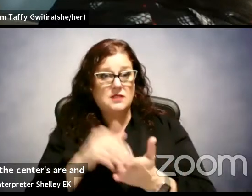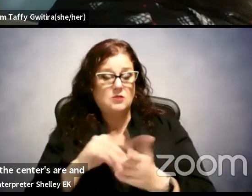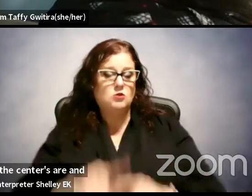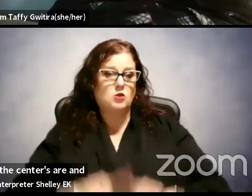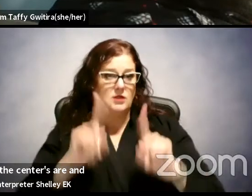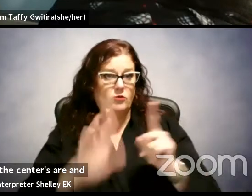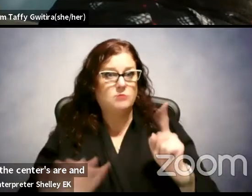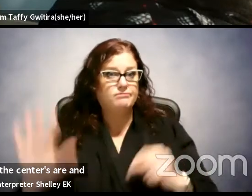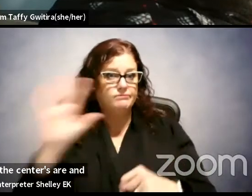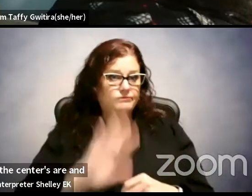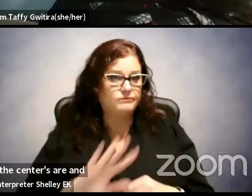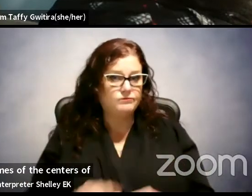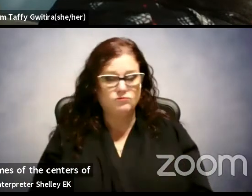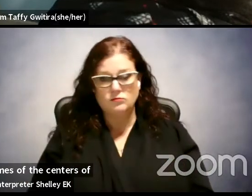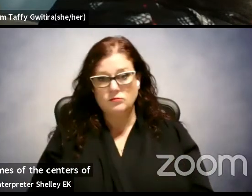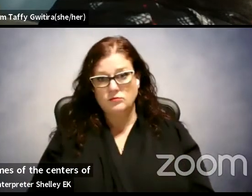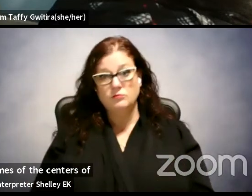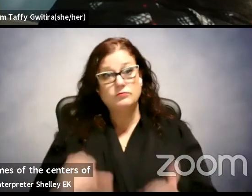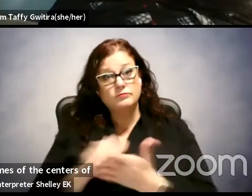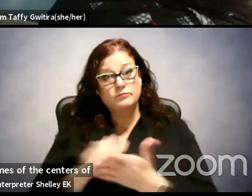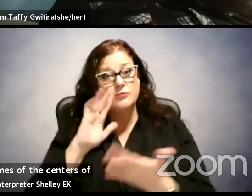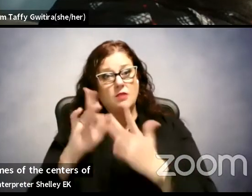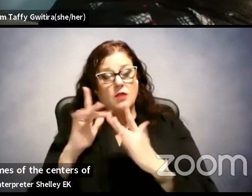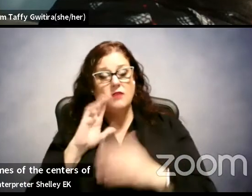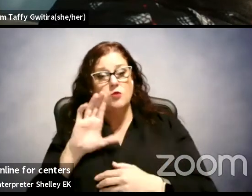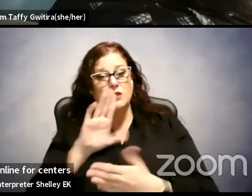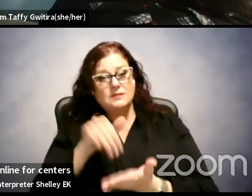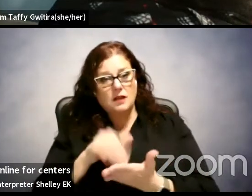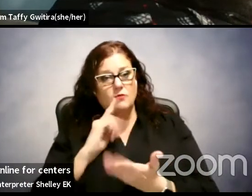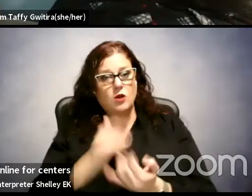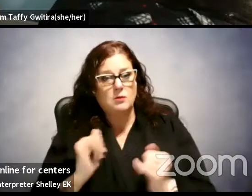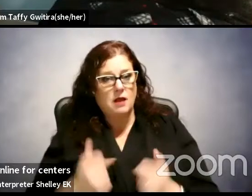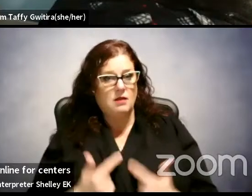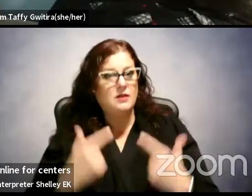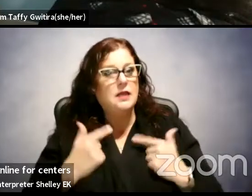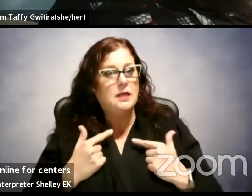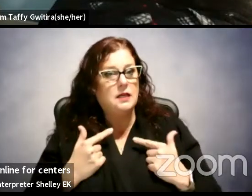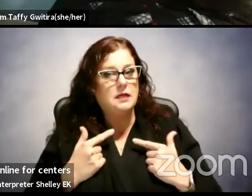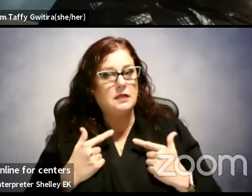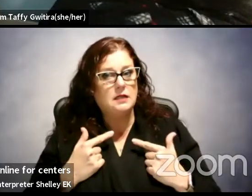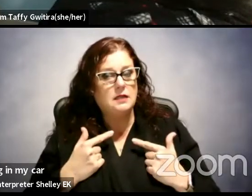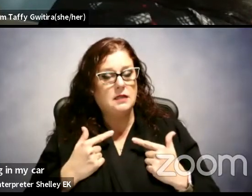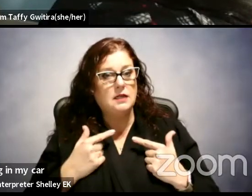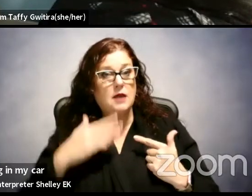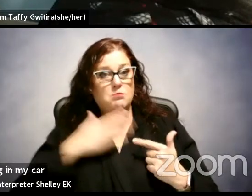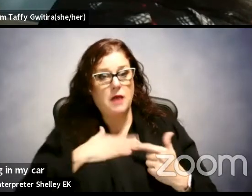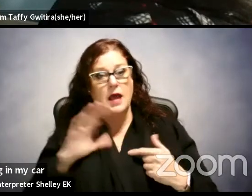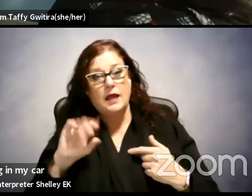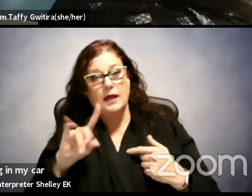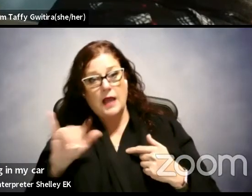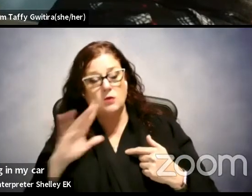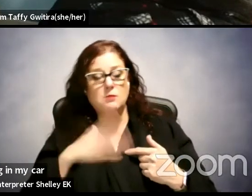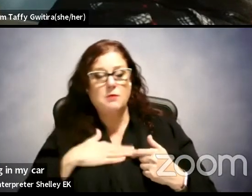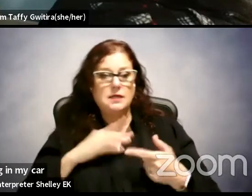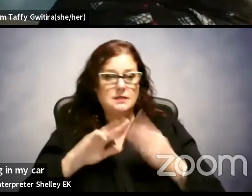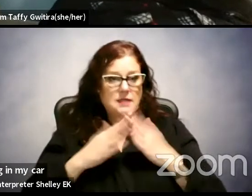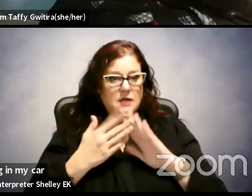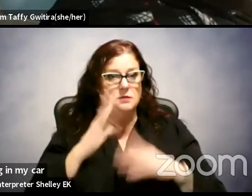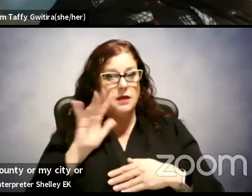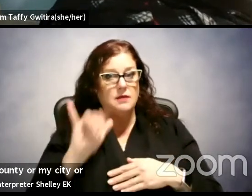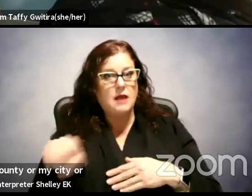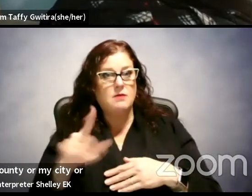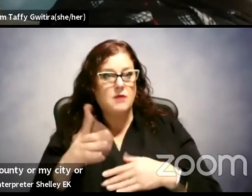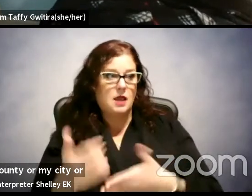different. So you can look online for Centers for Independent Living in my county or my city or something like that, and they